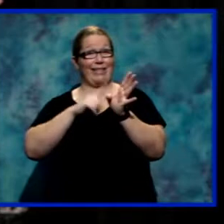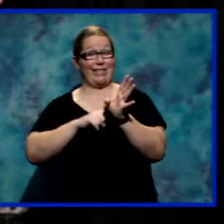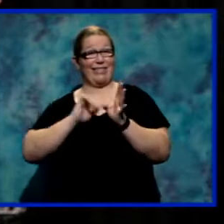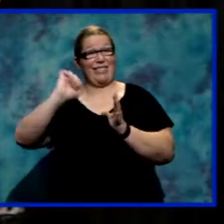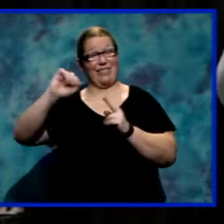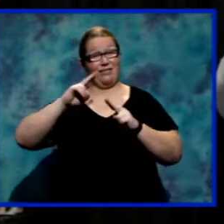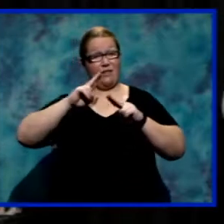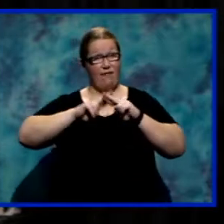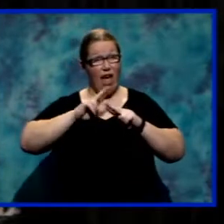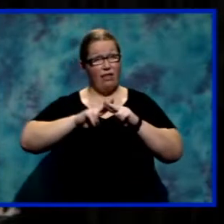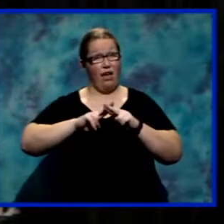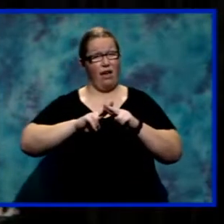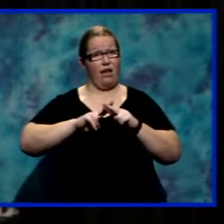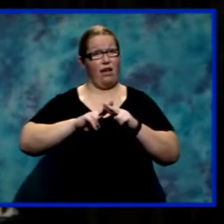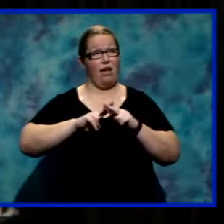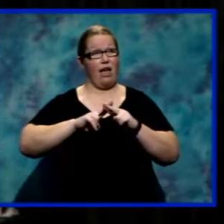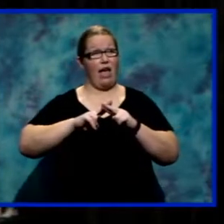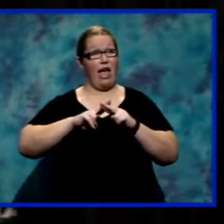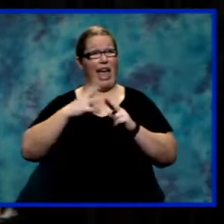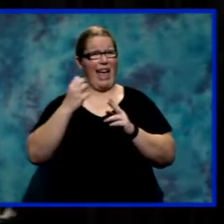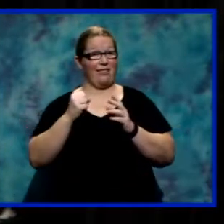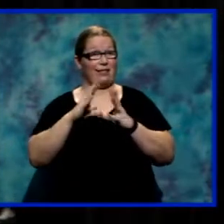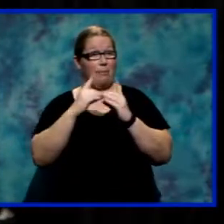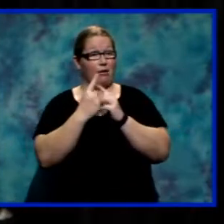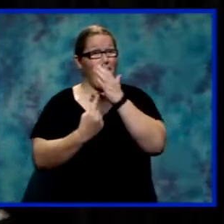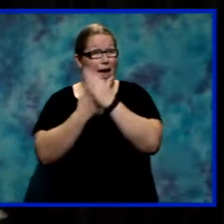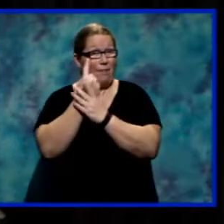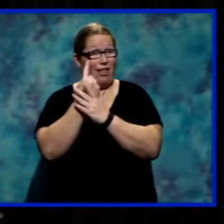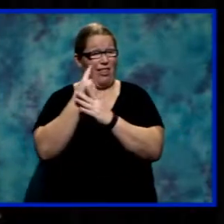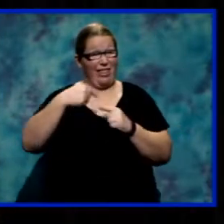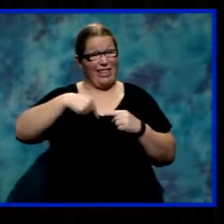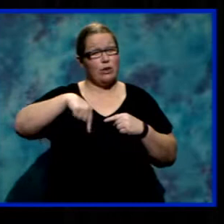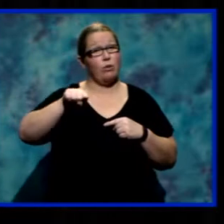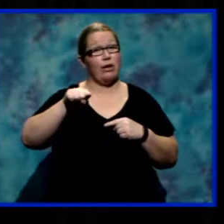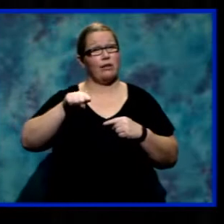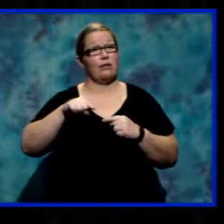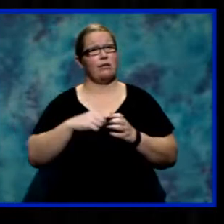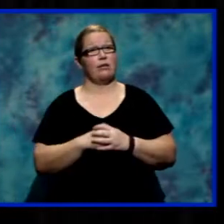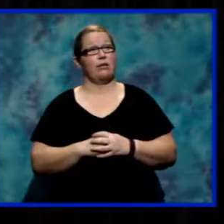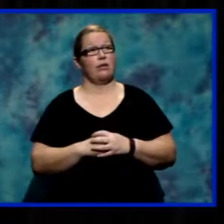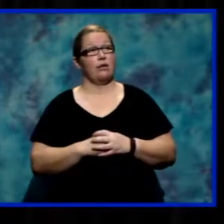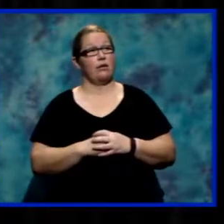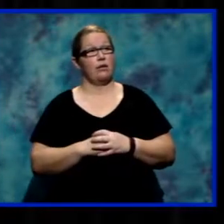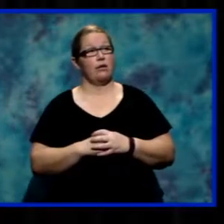Hunty's dad also had something happen this week of some pretty significant medical problem.